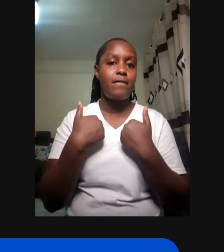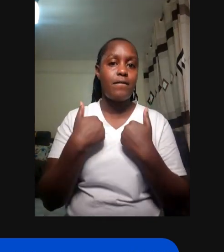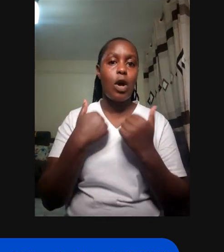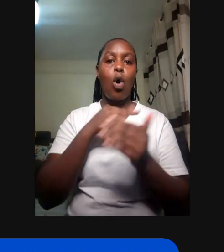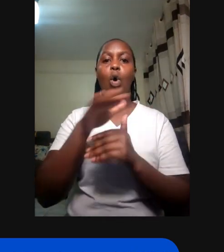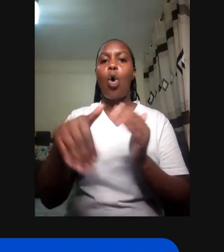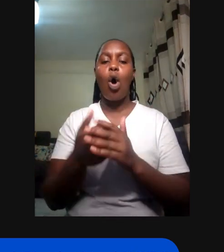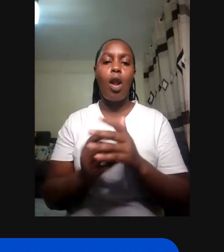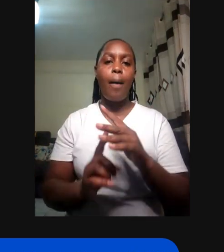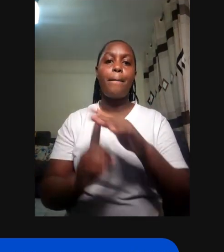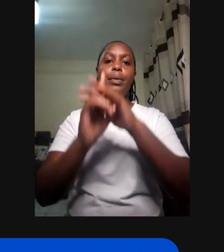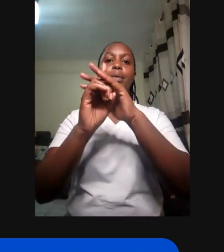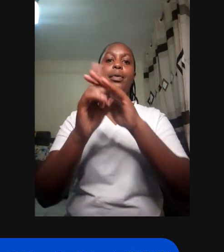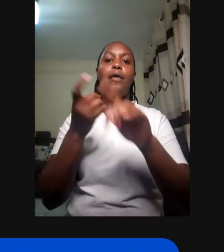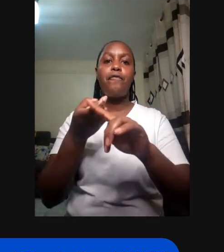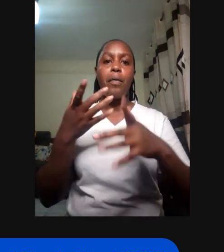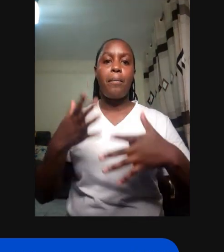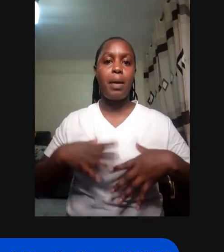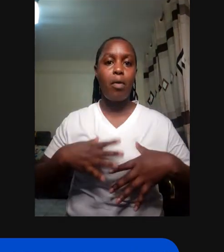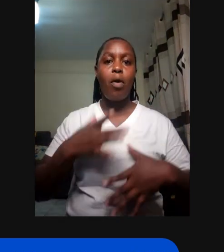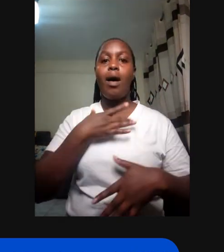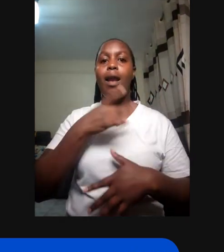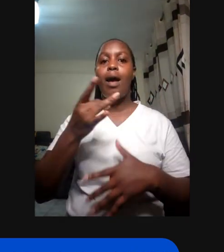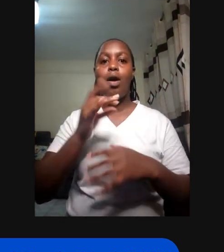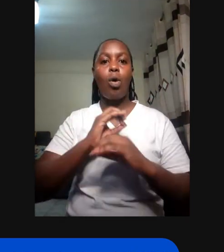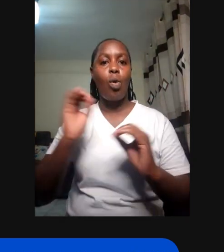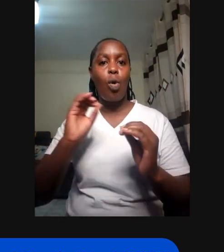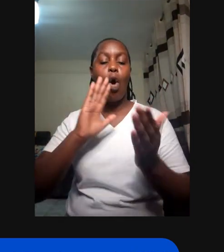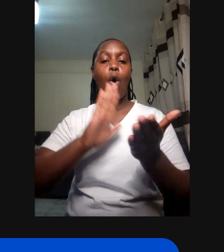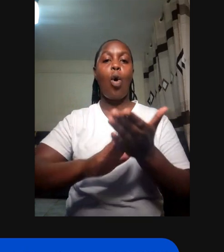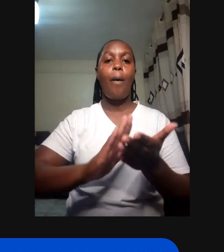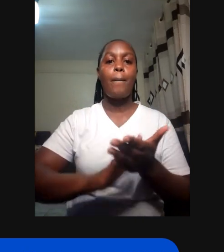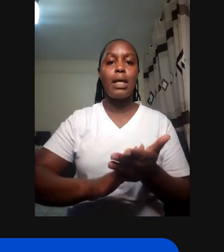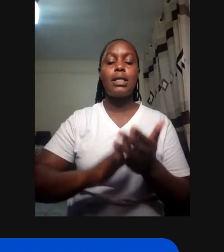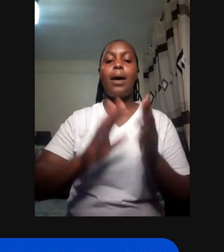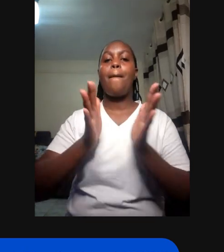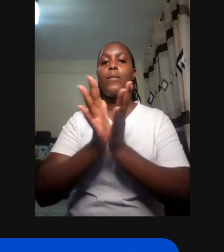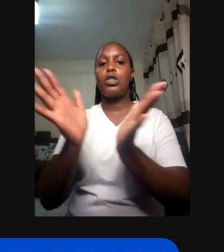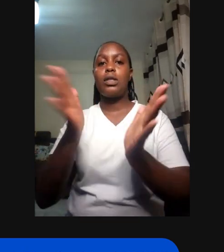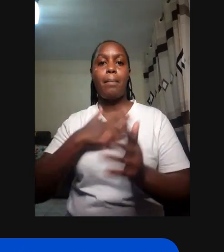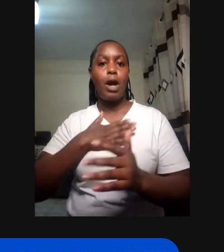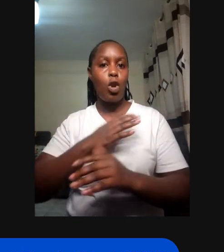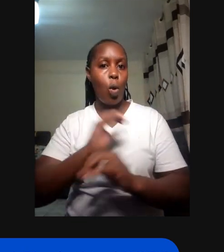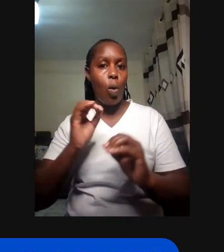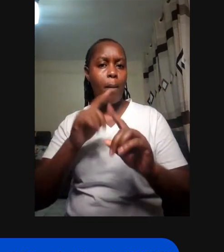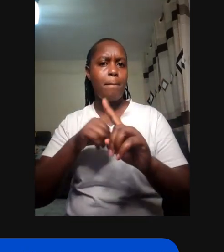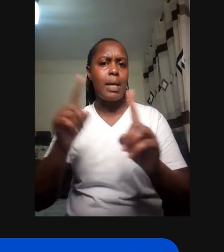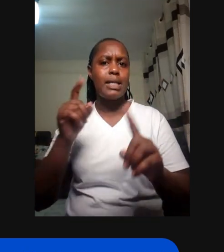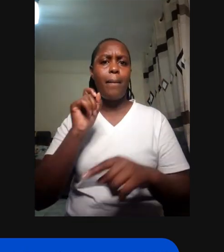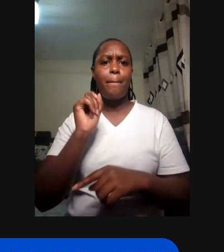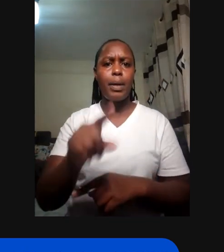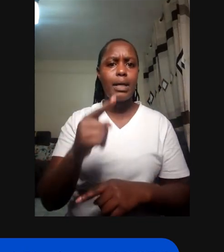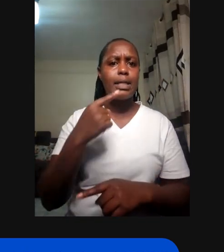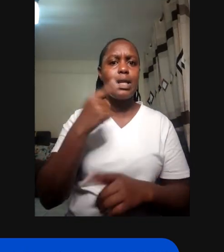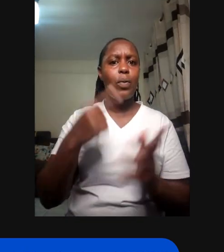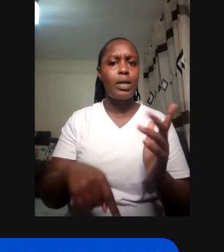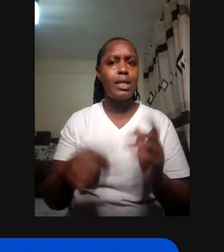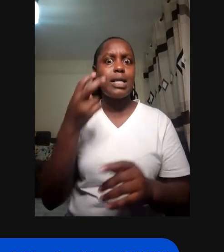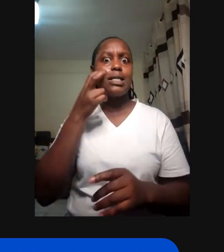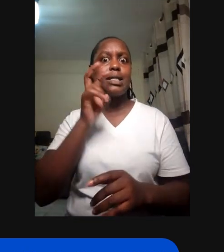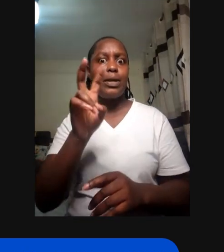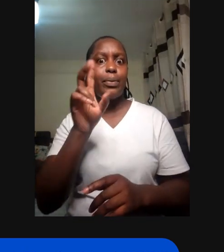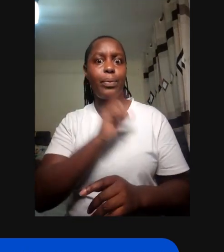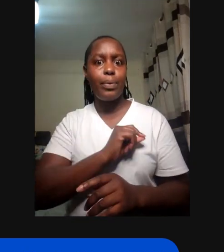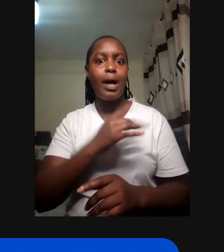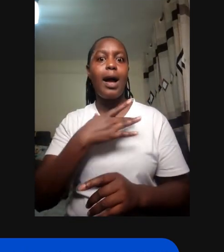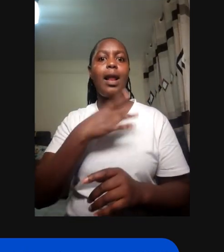never liked, who never commented on my post, but they just reach out to me and say that, Jerry, I've been seeing you, I like your story, and I would like